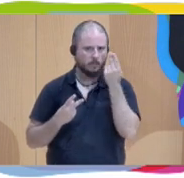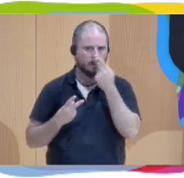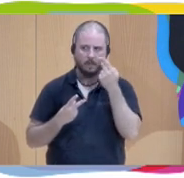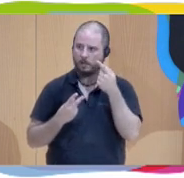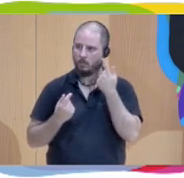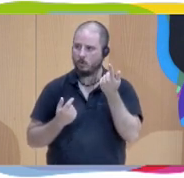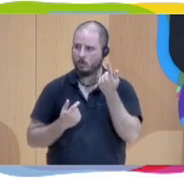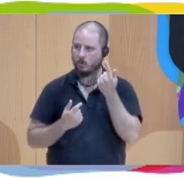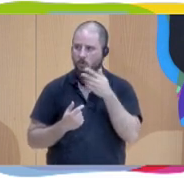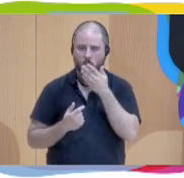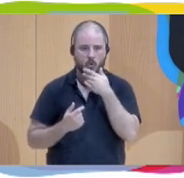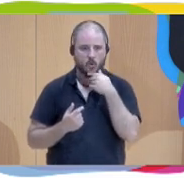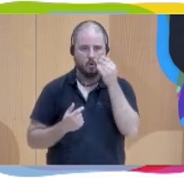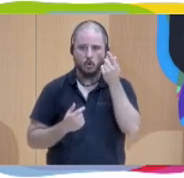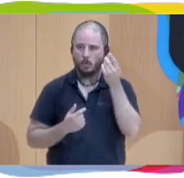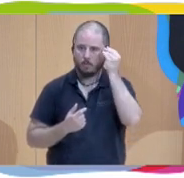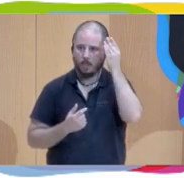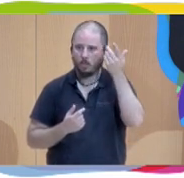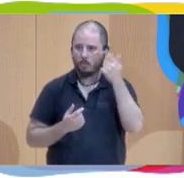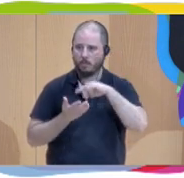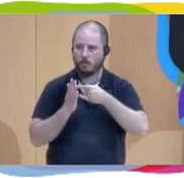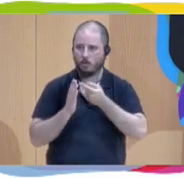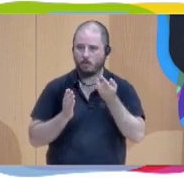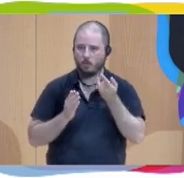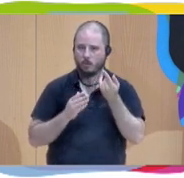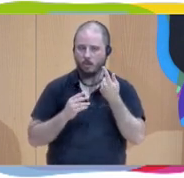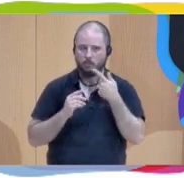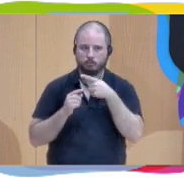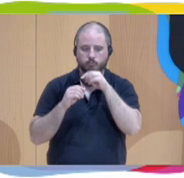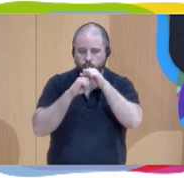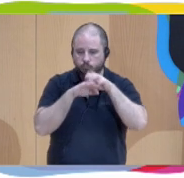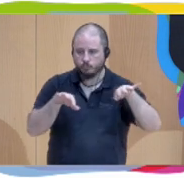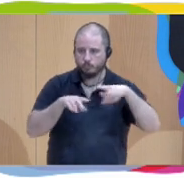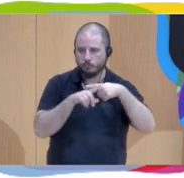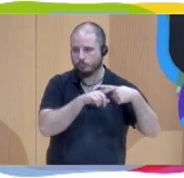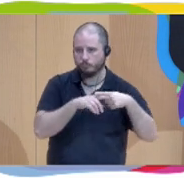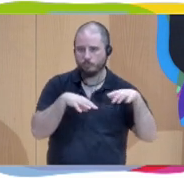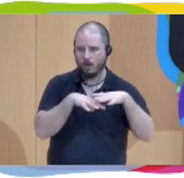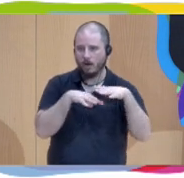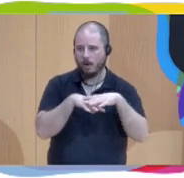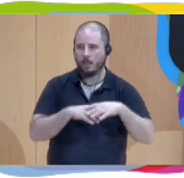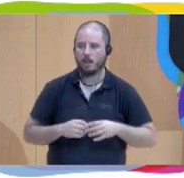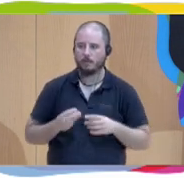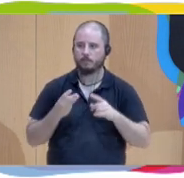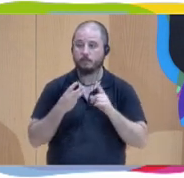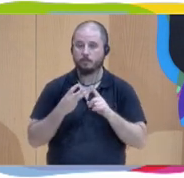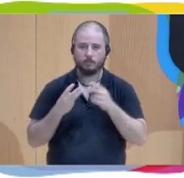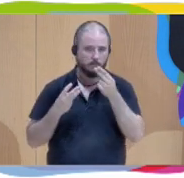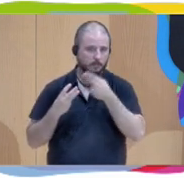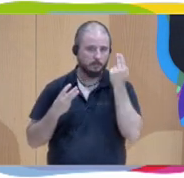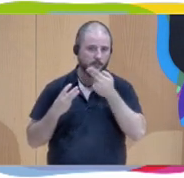methodology with others in networks. And the third one was interesting and good.